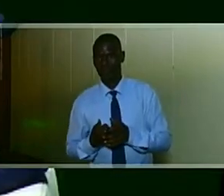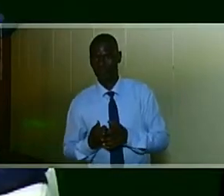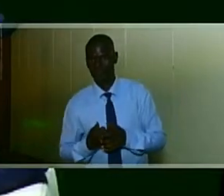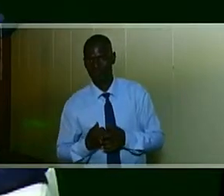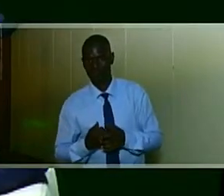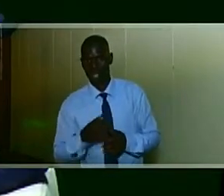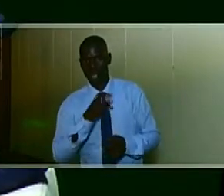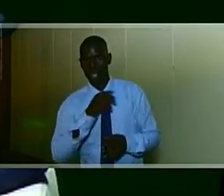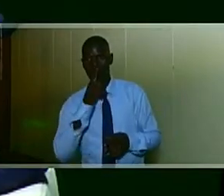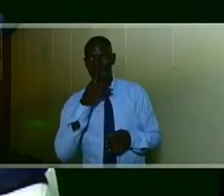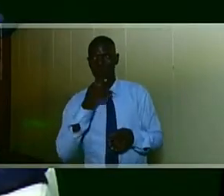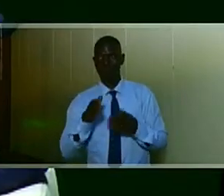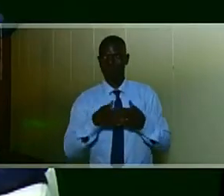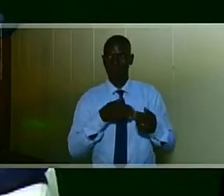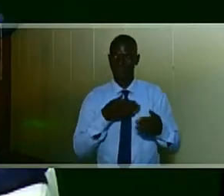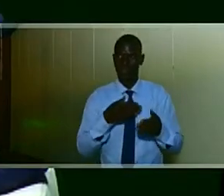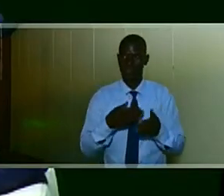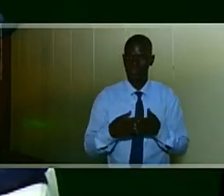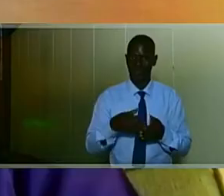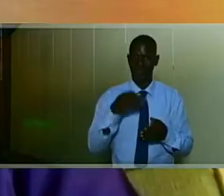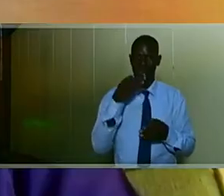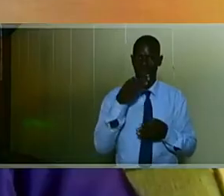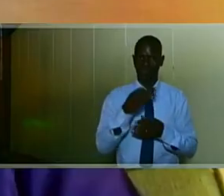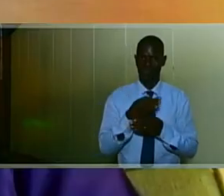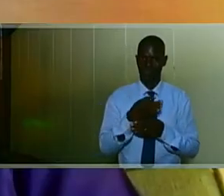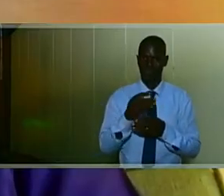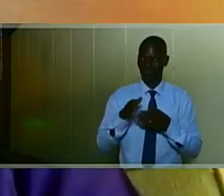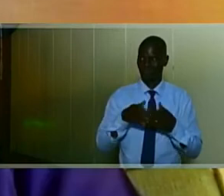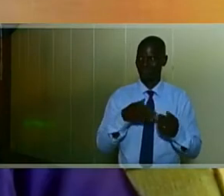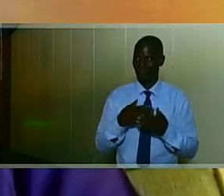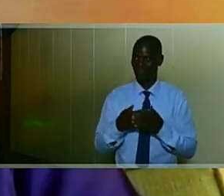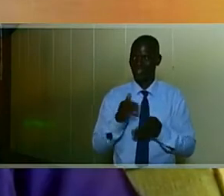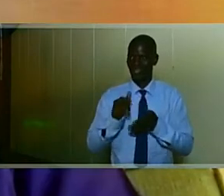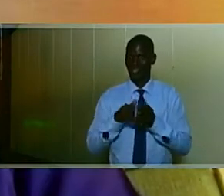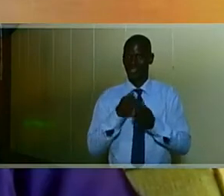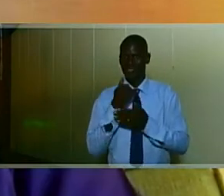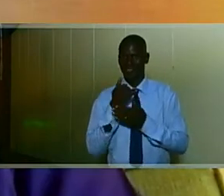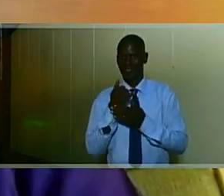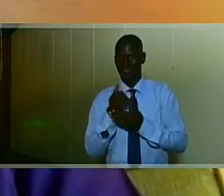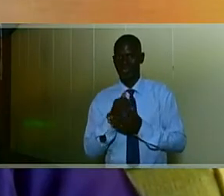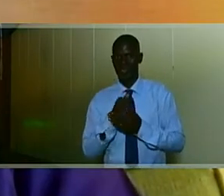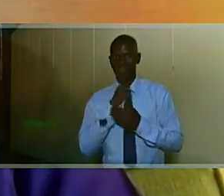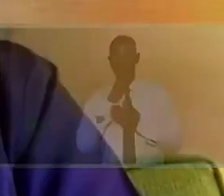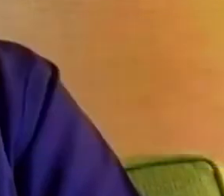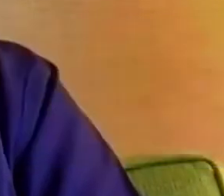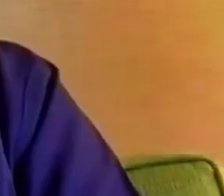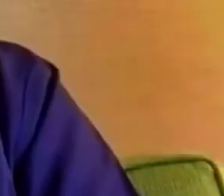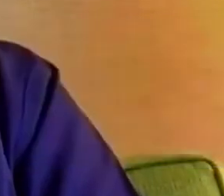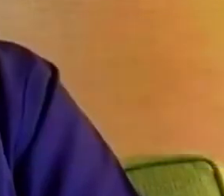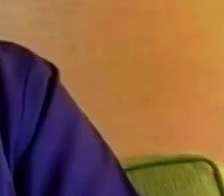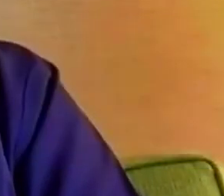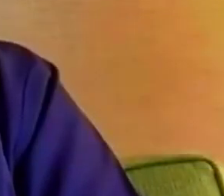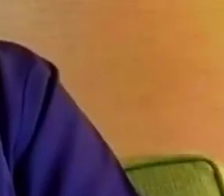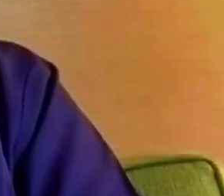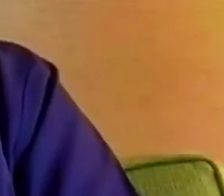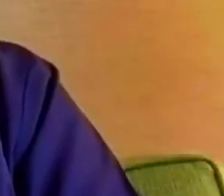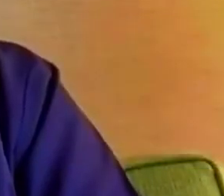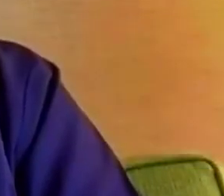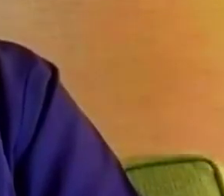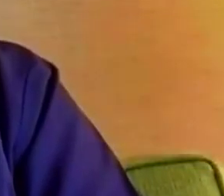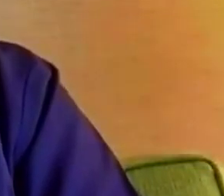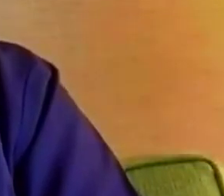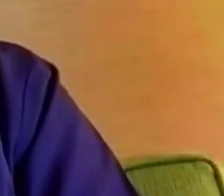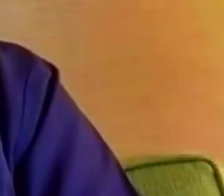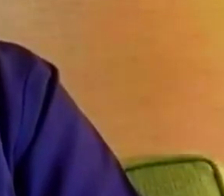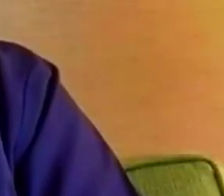the issue of cross-referencing, there are matters that are dealt with at the level of the secretariat of the relevant committee. And